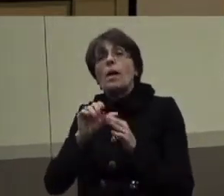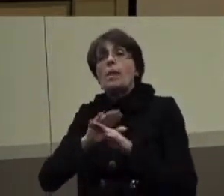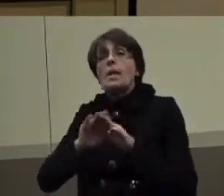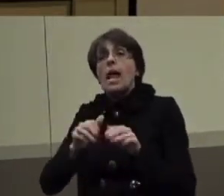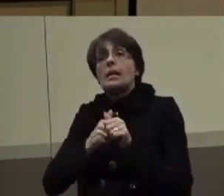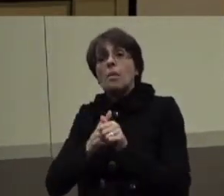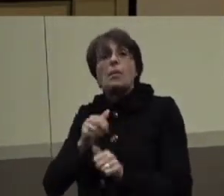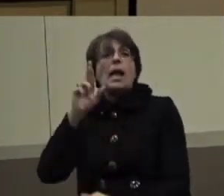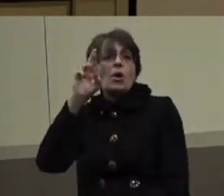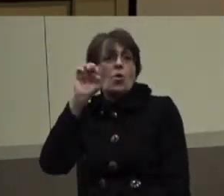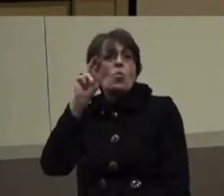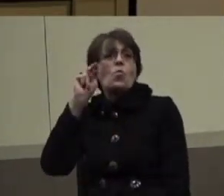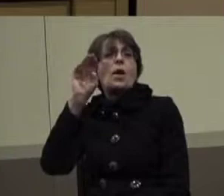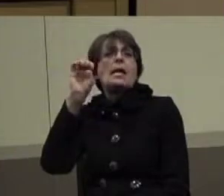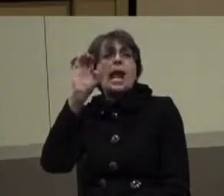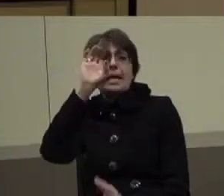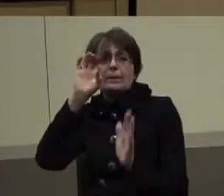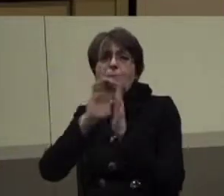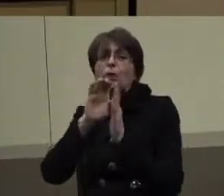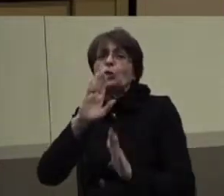non-compliant, Renee's picture would be there.